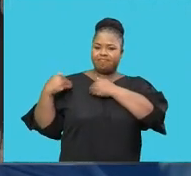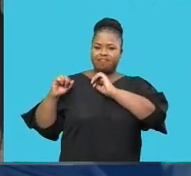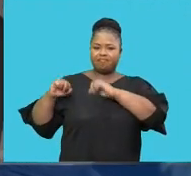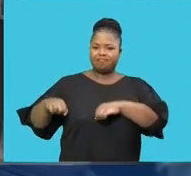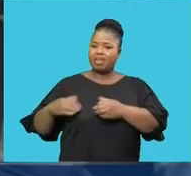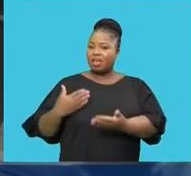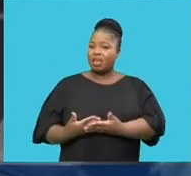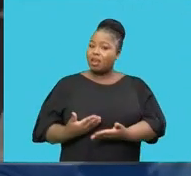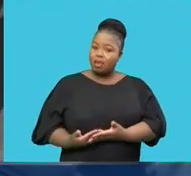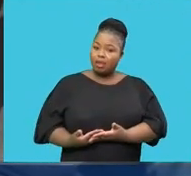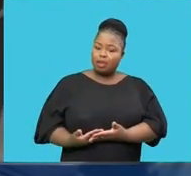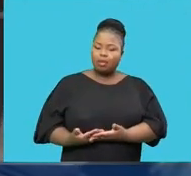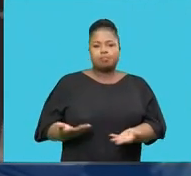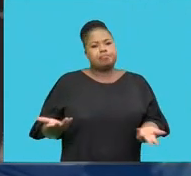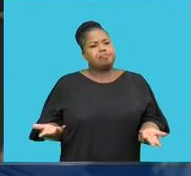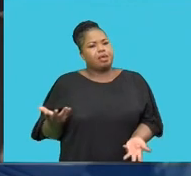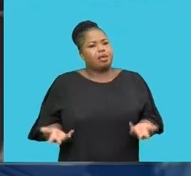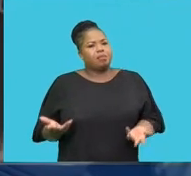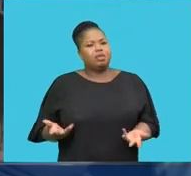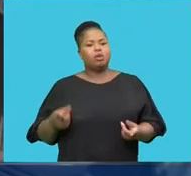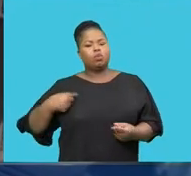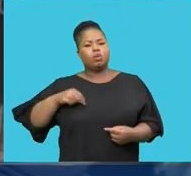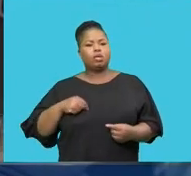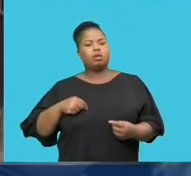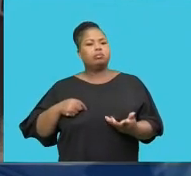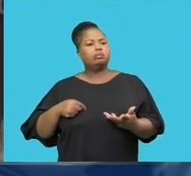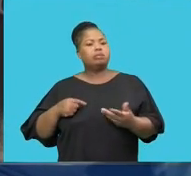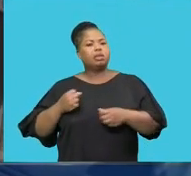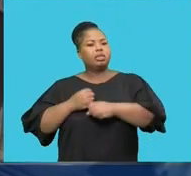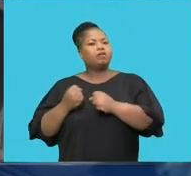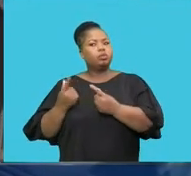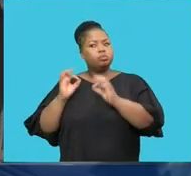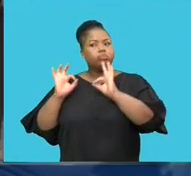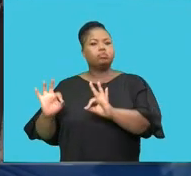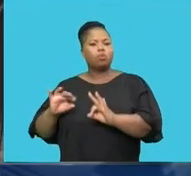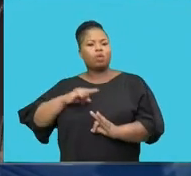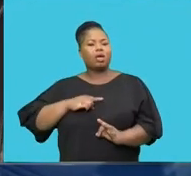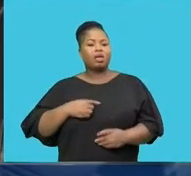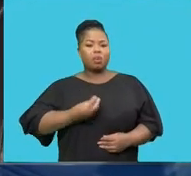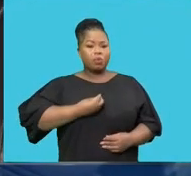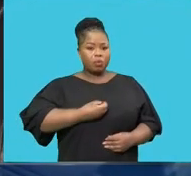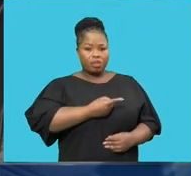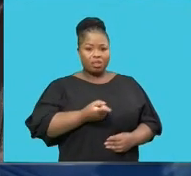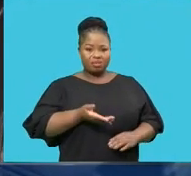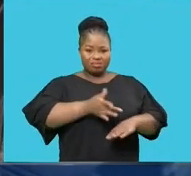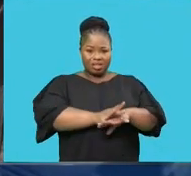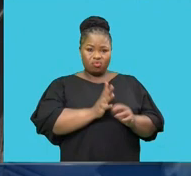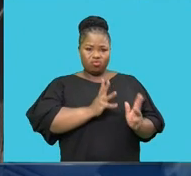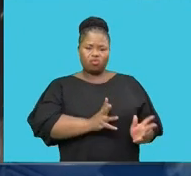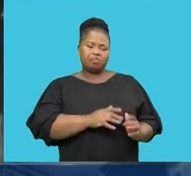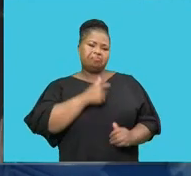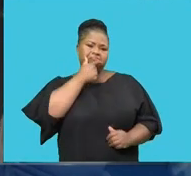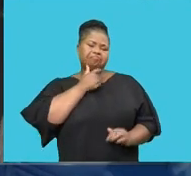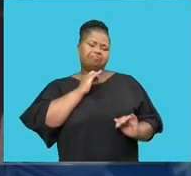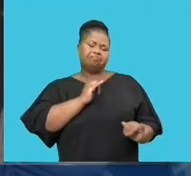chain where we were accountable and perhaps we have dropped the ball, because to lose these young lives in this manner is really tragic and it's